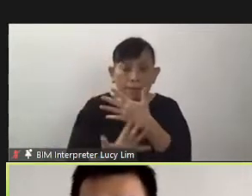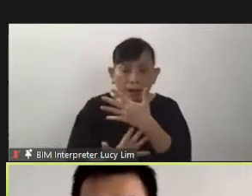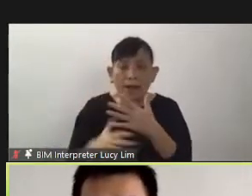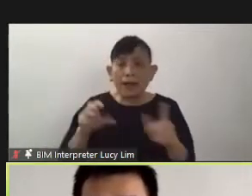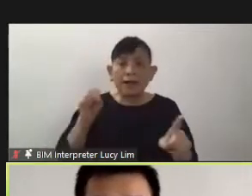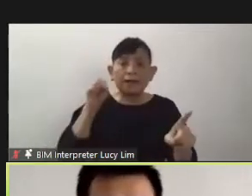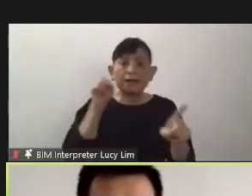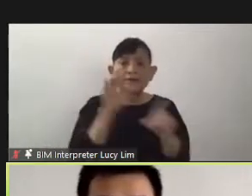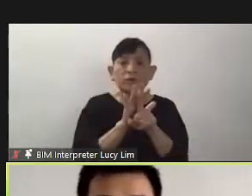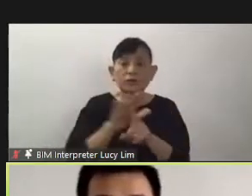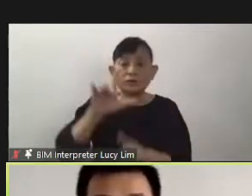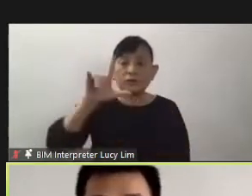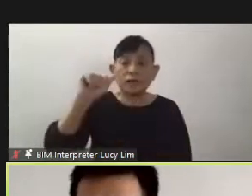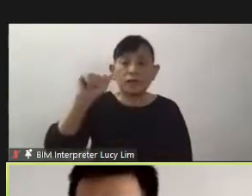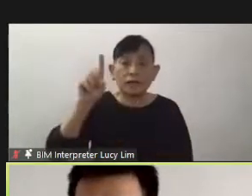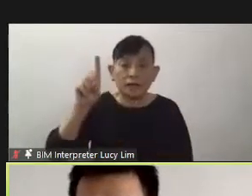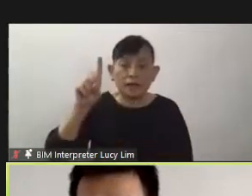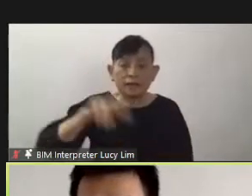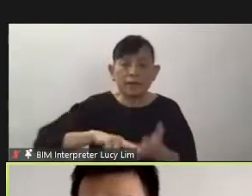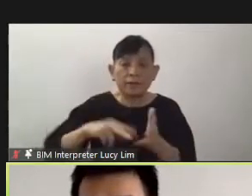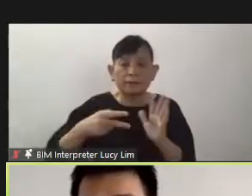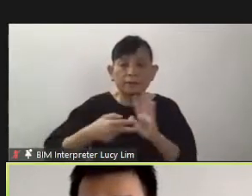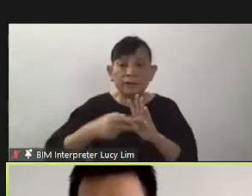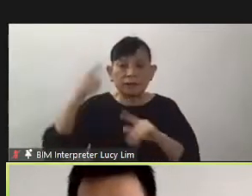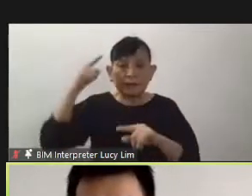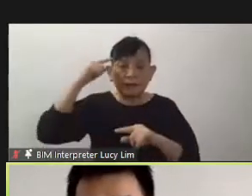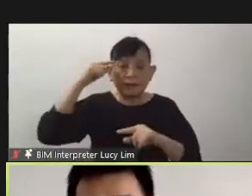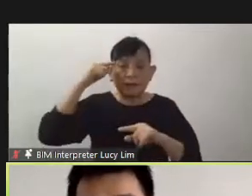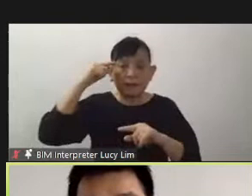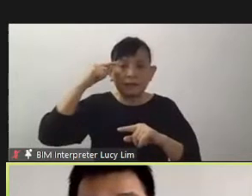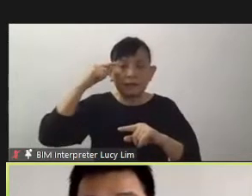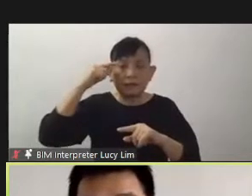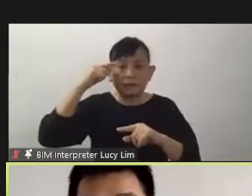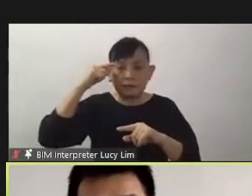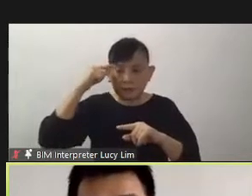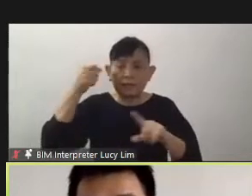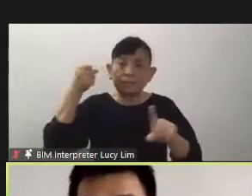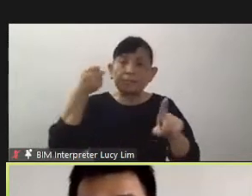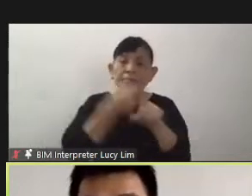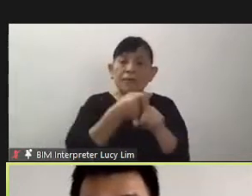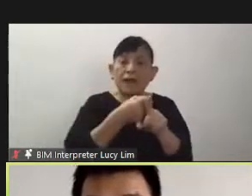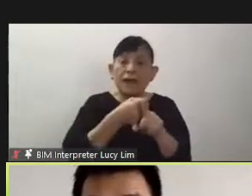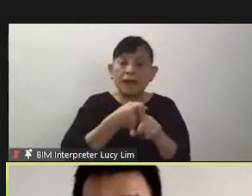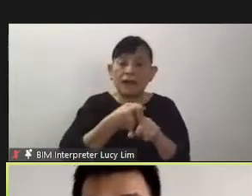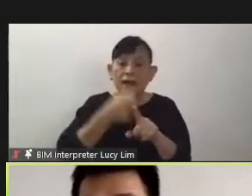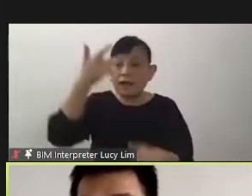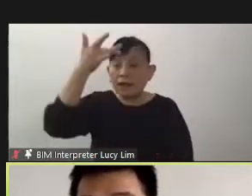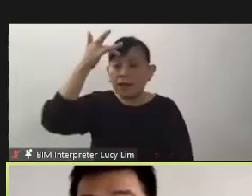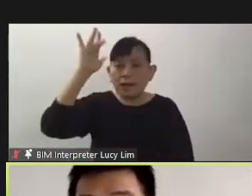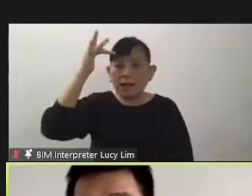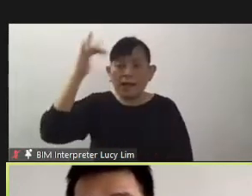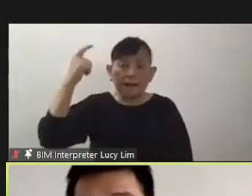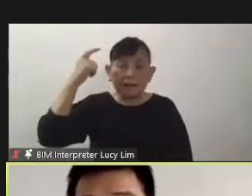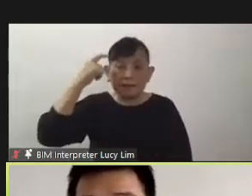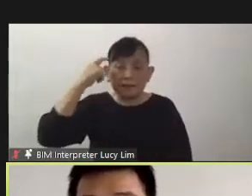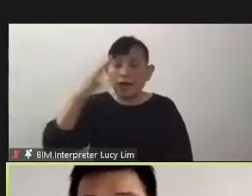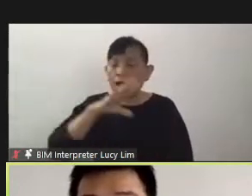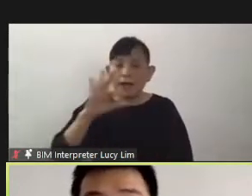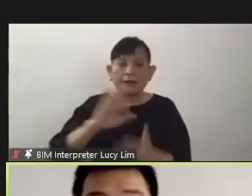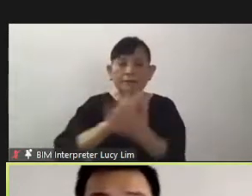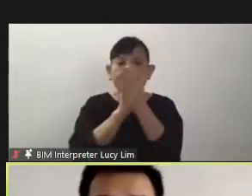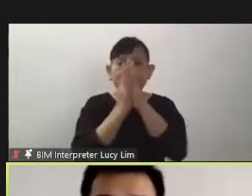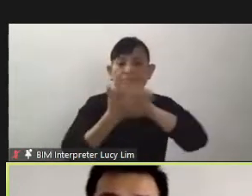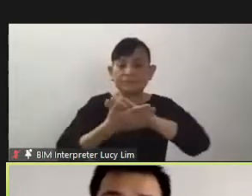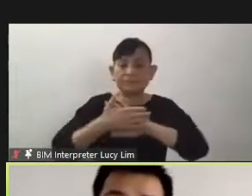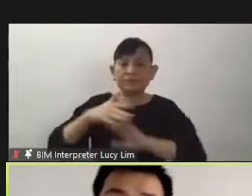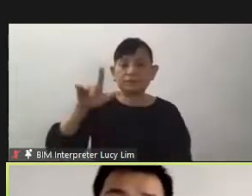in decreased intelligence in children and may lead to behavioral difficult and learning problem. So